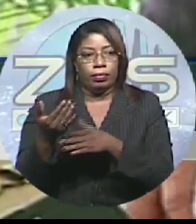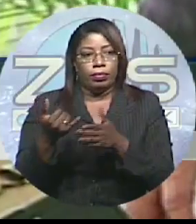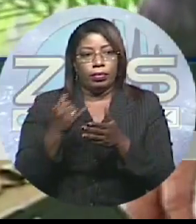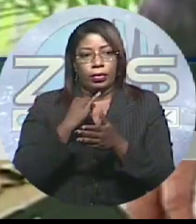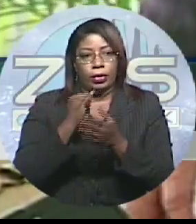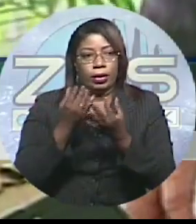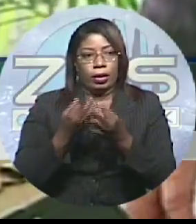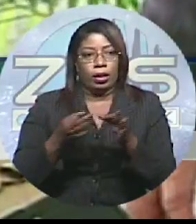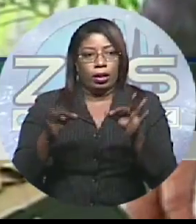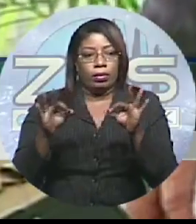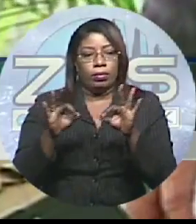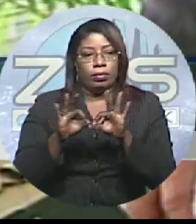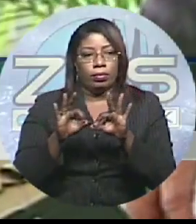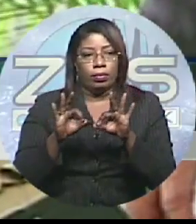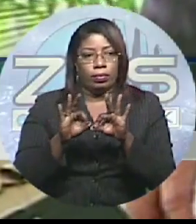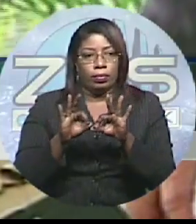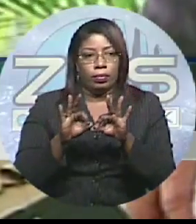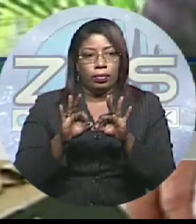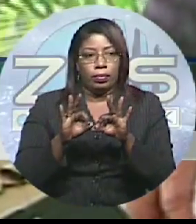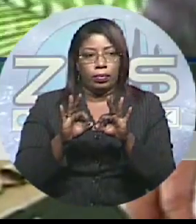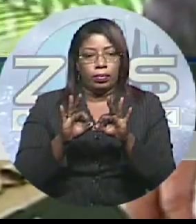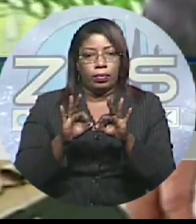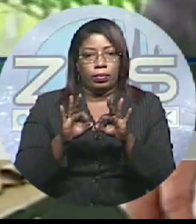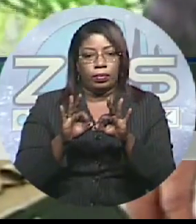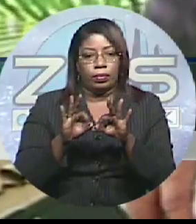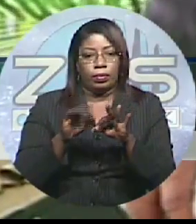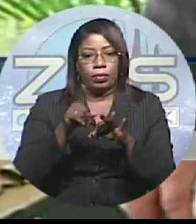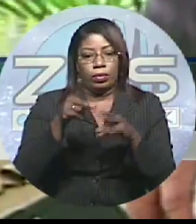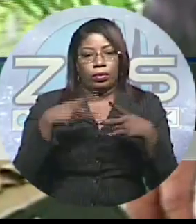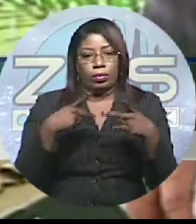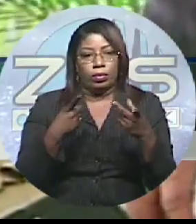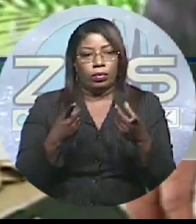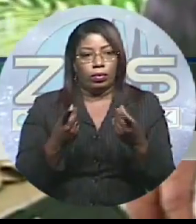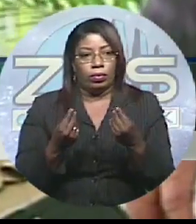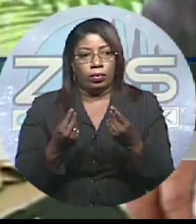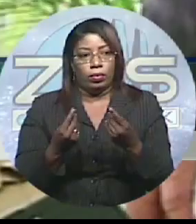important step that you're taking.